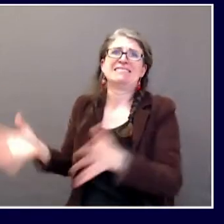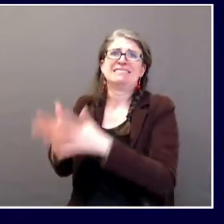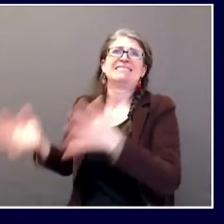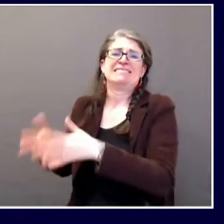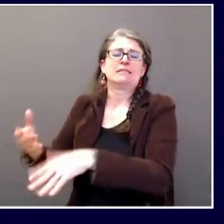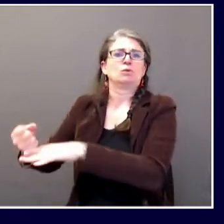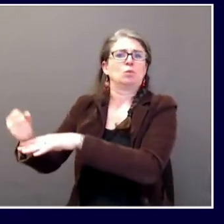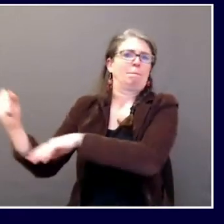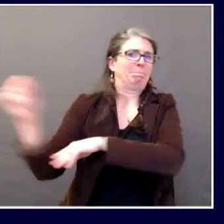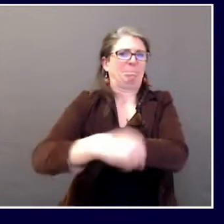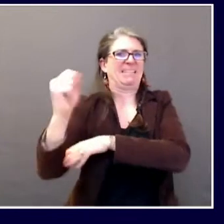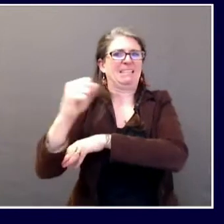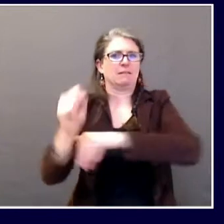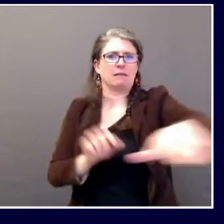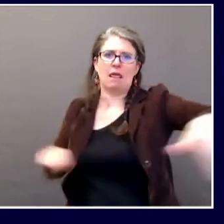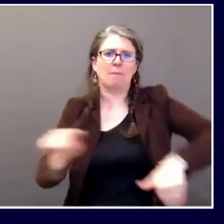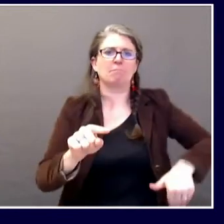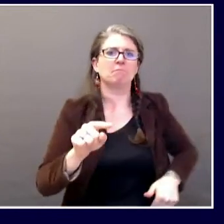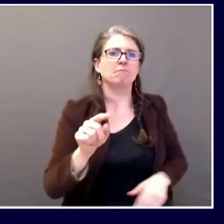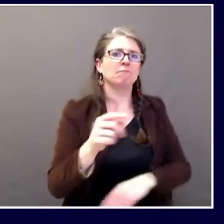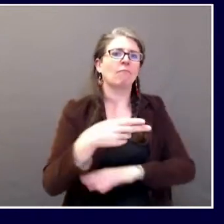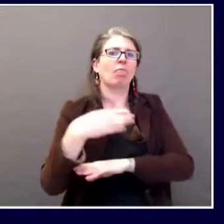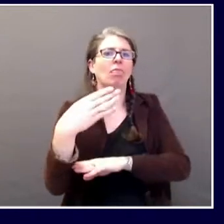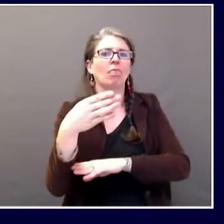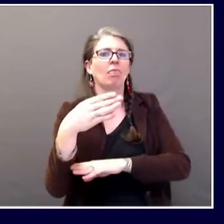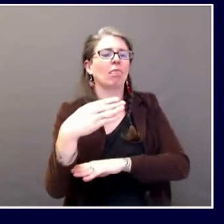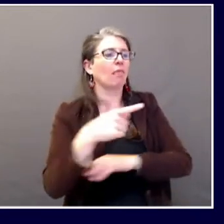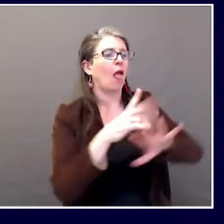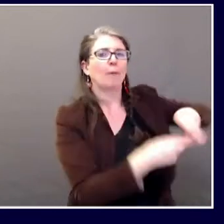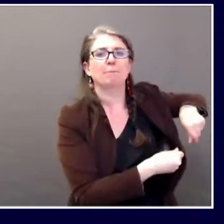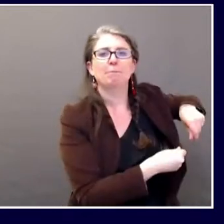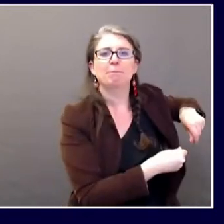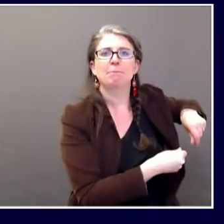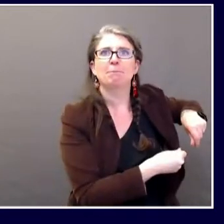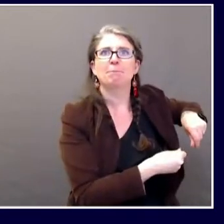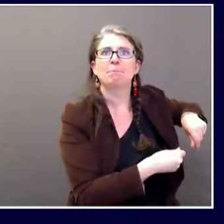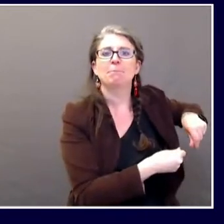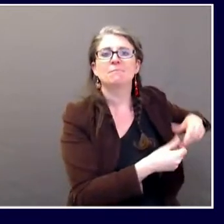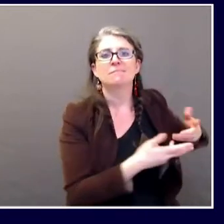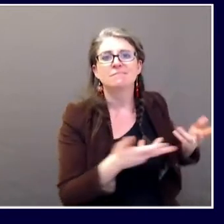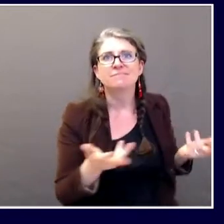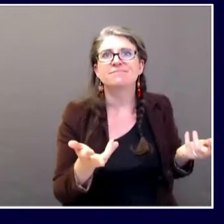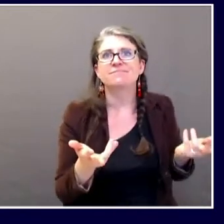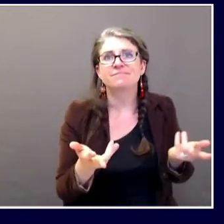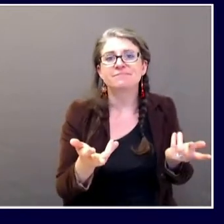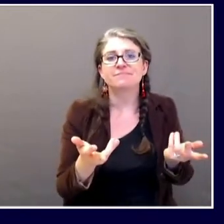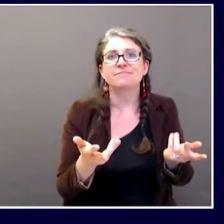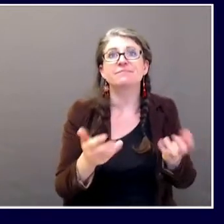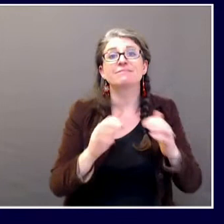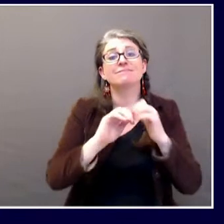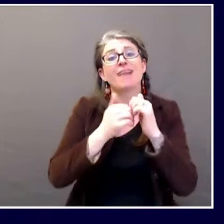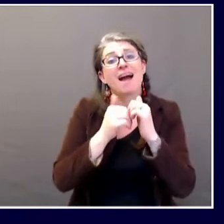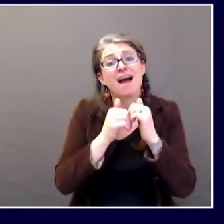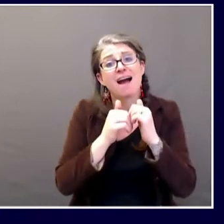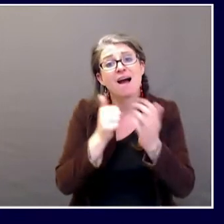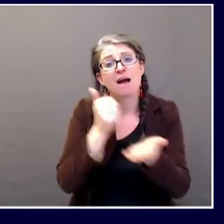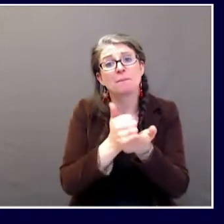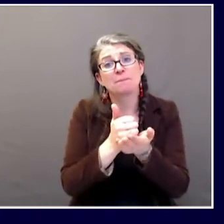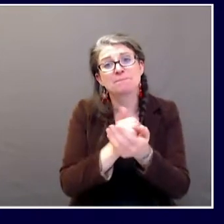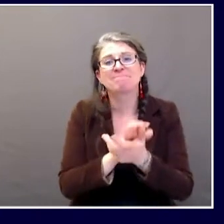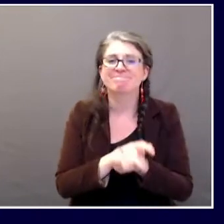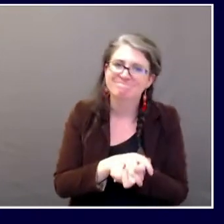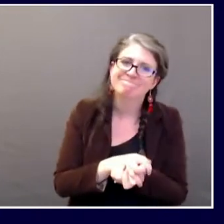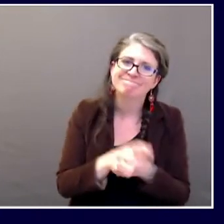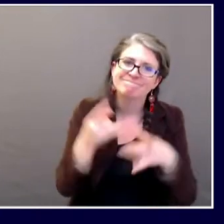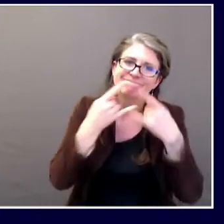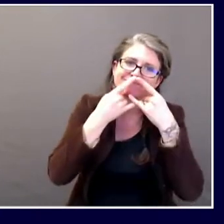You can do your part right now, today, by continuing to wear a mask, by continuing to engage in physical distancing,